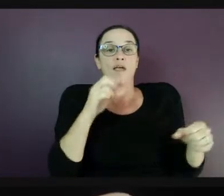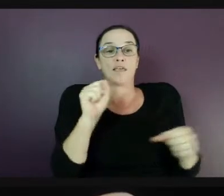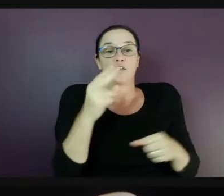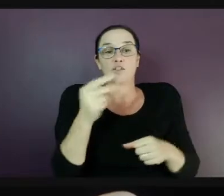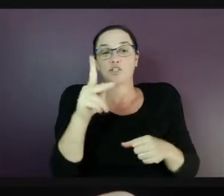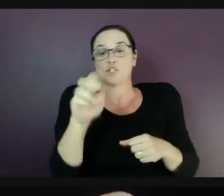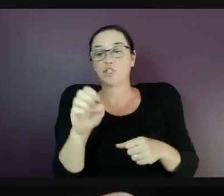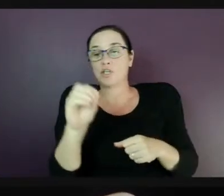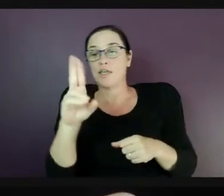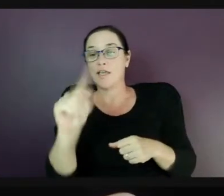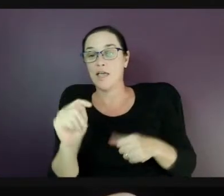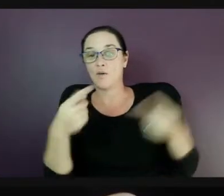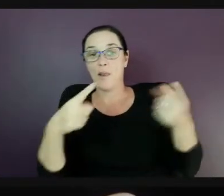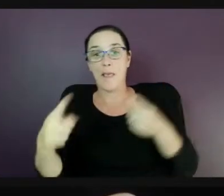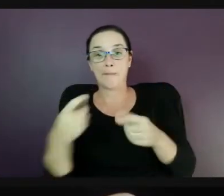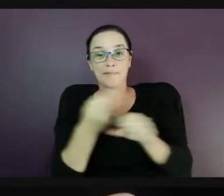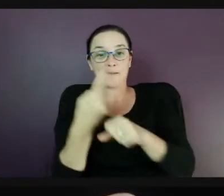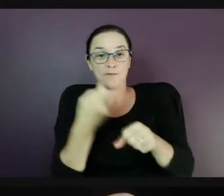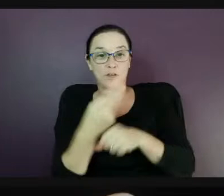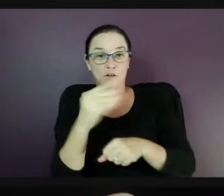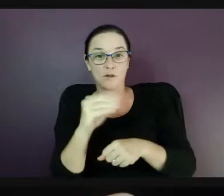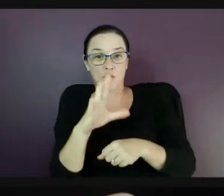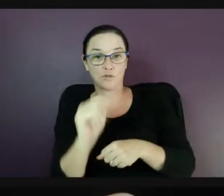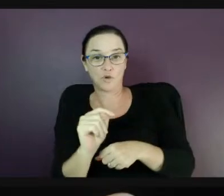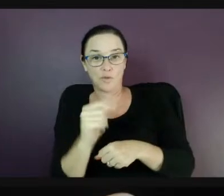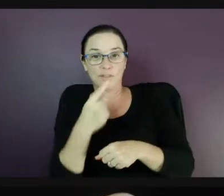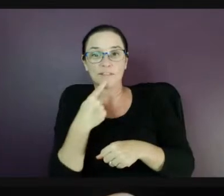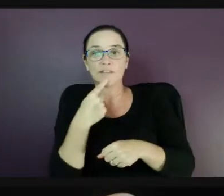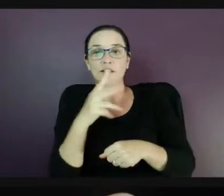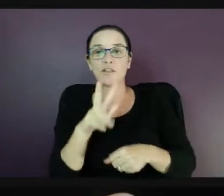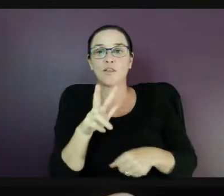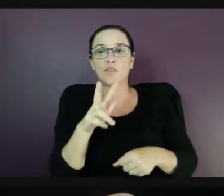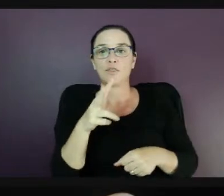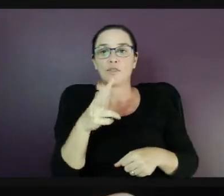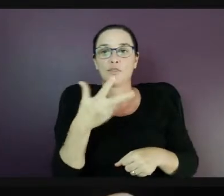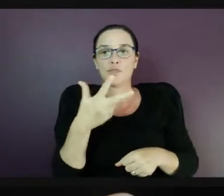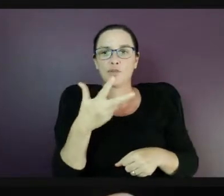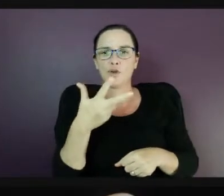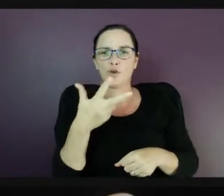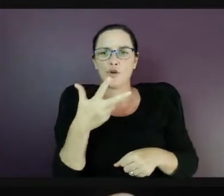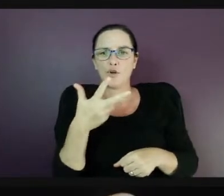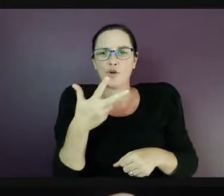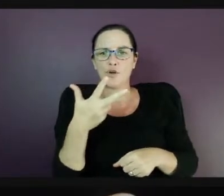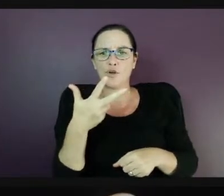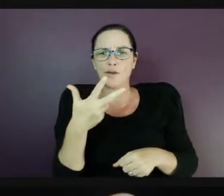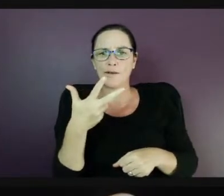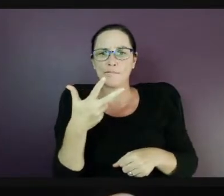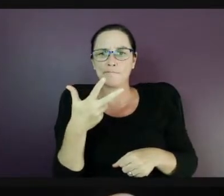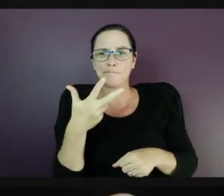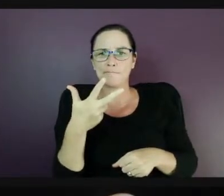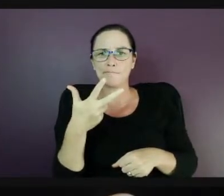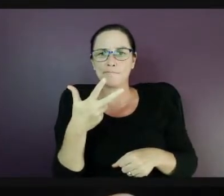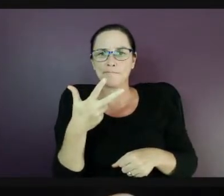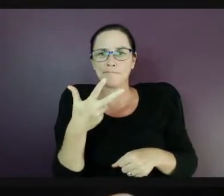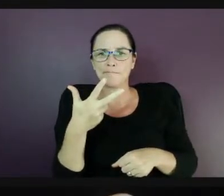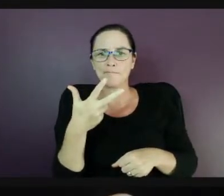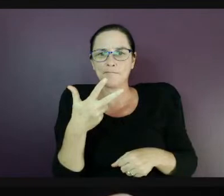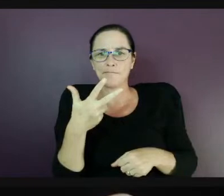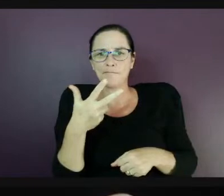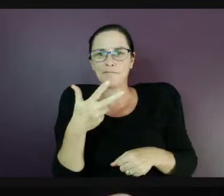October. They say it's the third. Let me see what it says here.